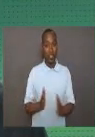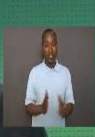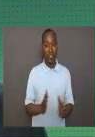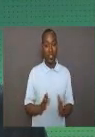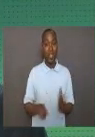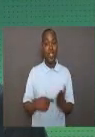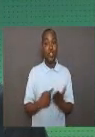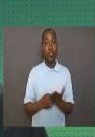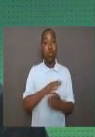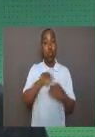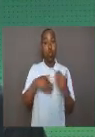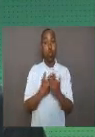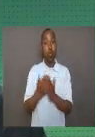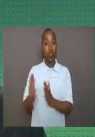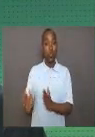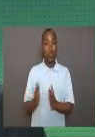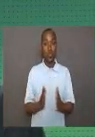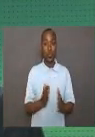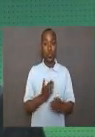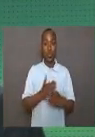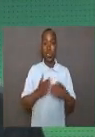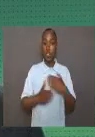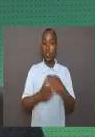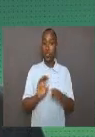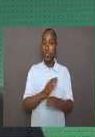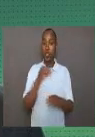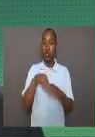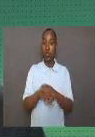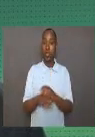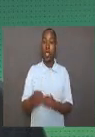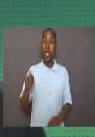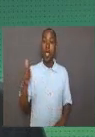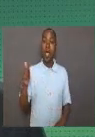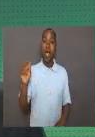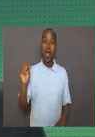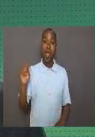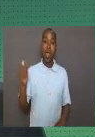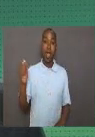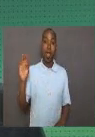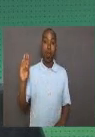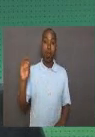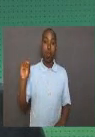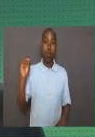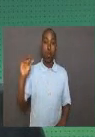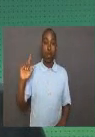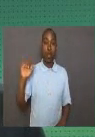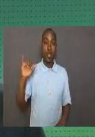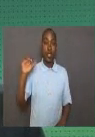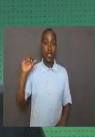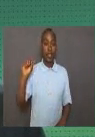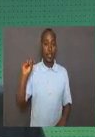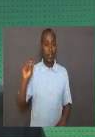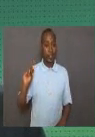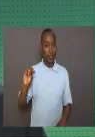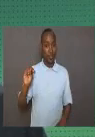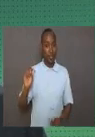used for building, like anabolism. But cells also